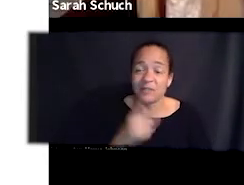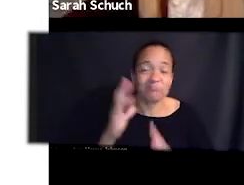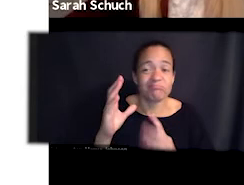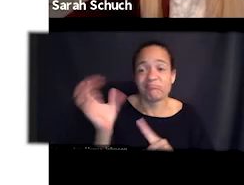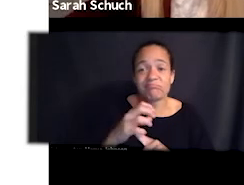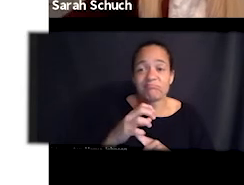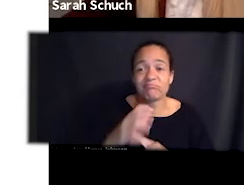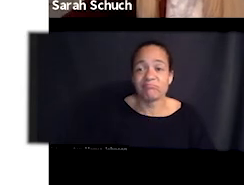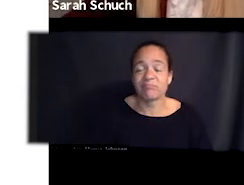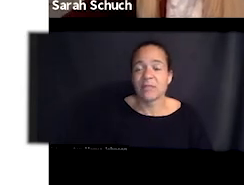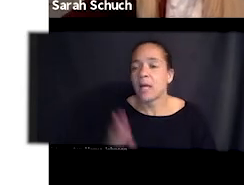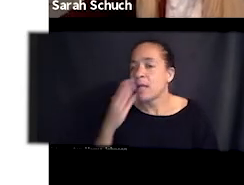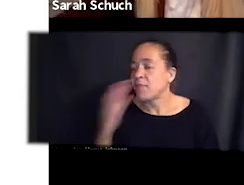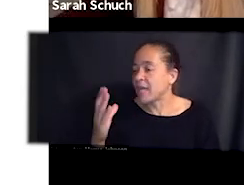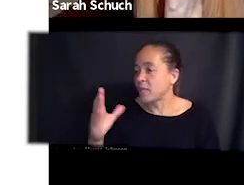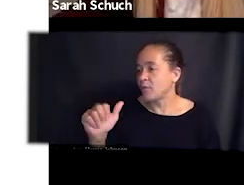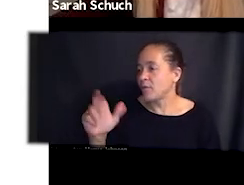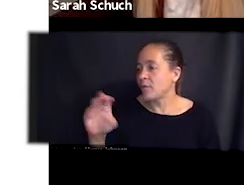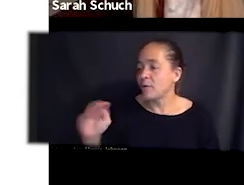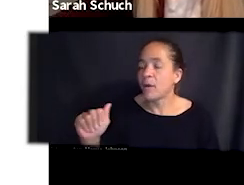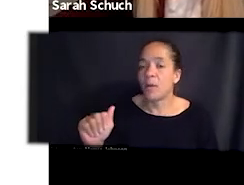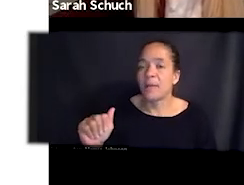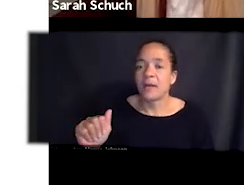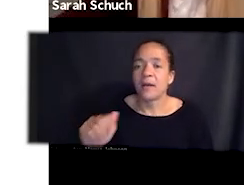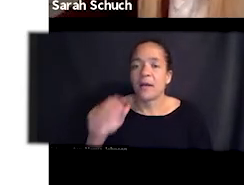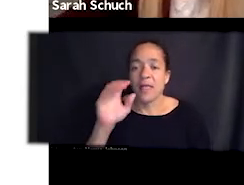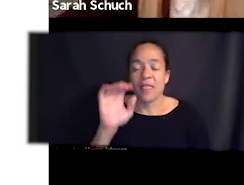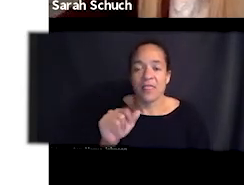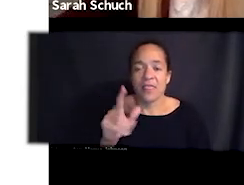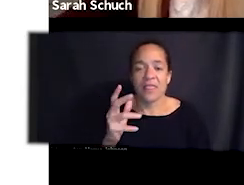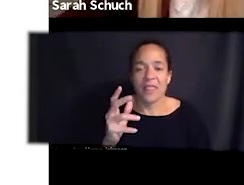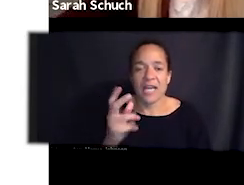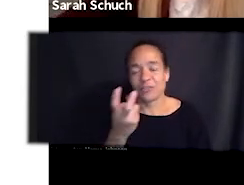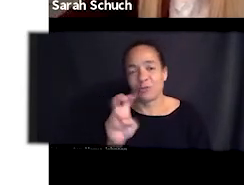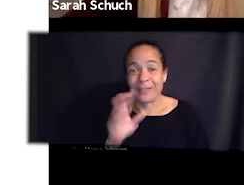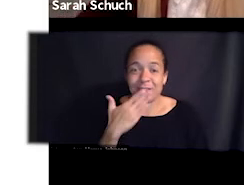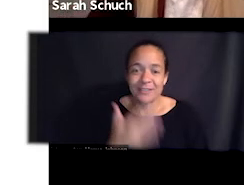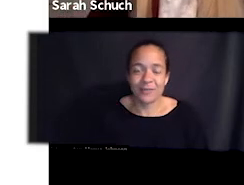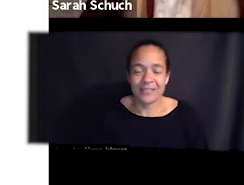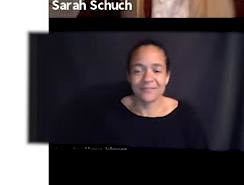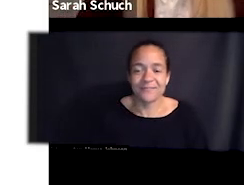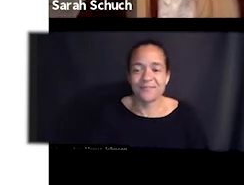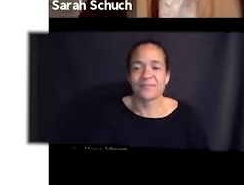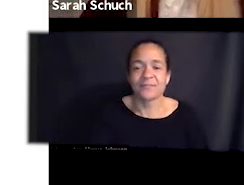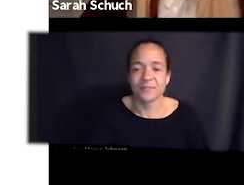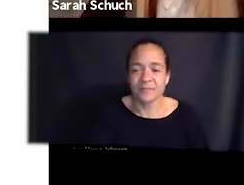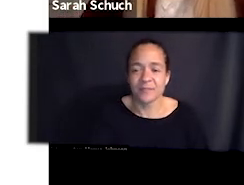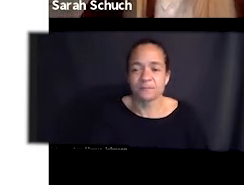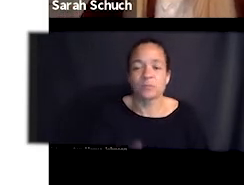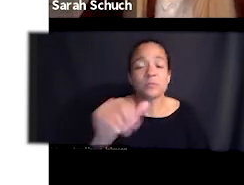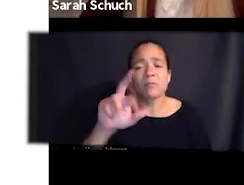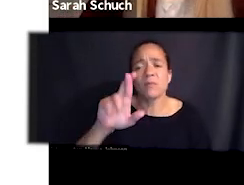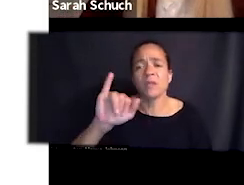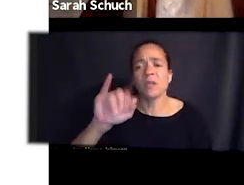Thank you, Karma. And that was transitioned well. And so Ridgeway White, for those who don't know, is our president